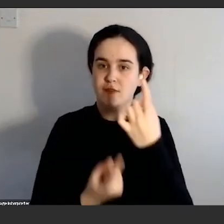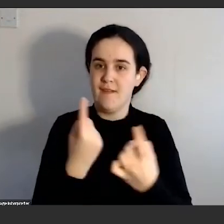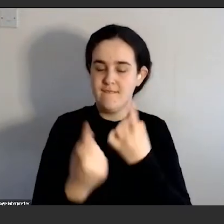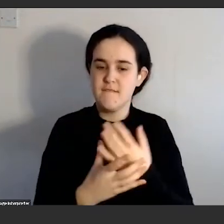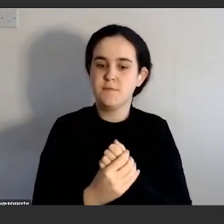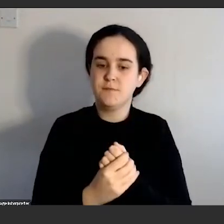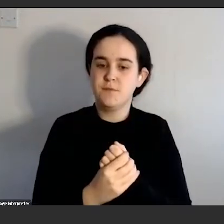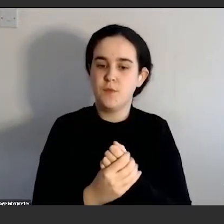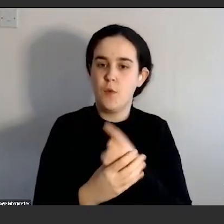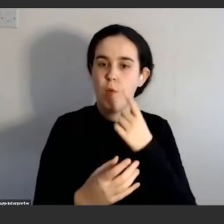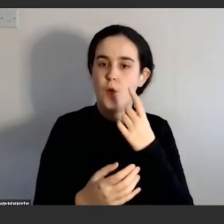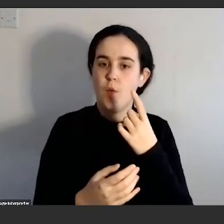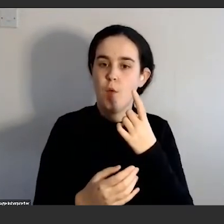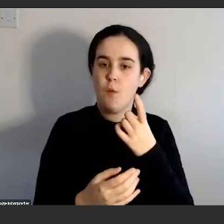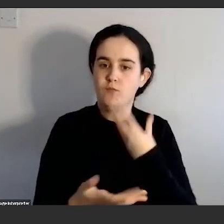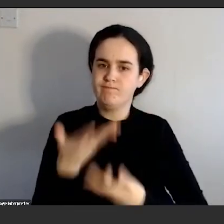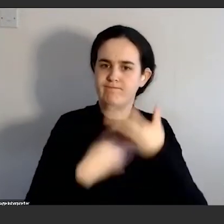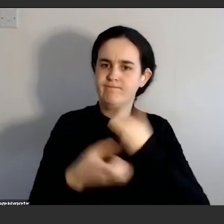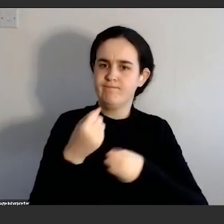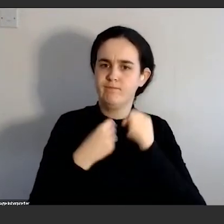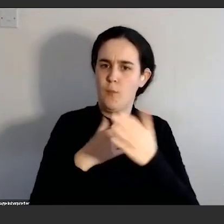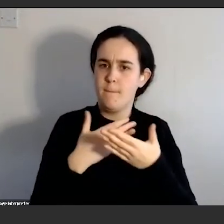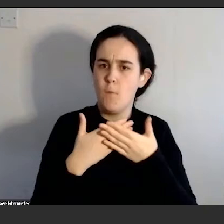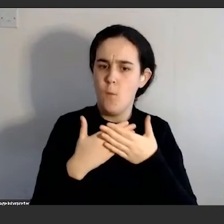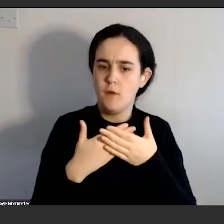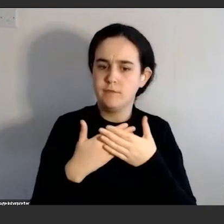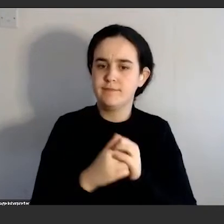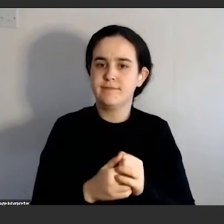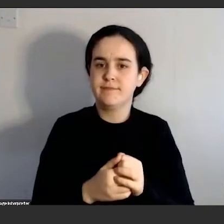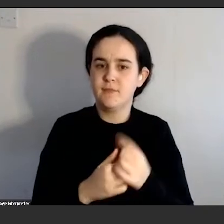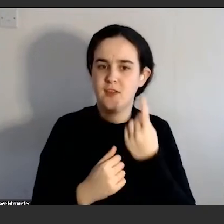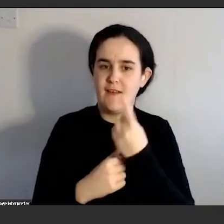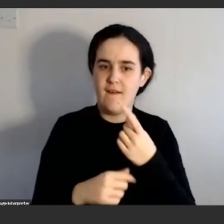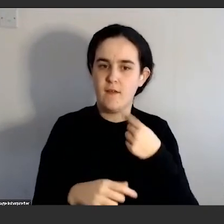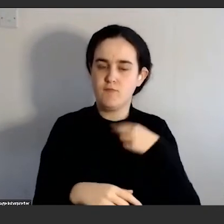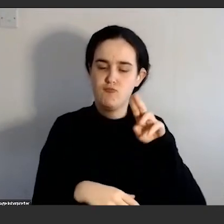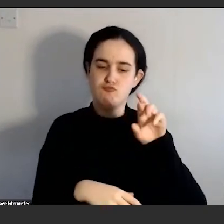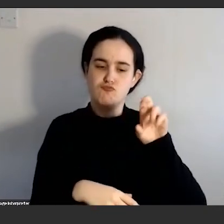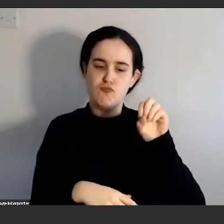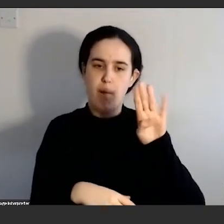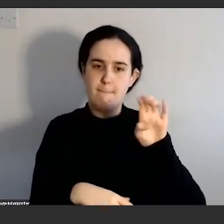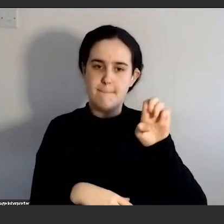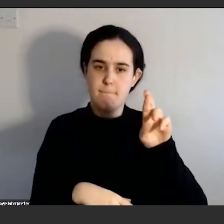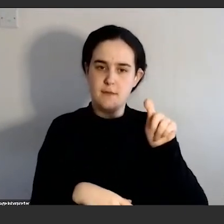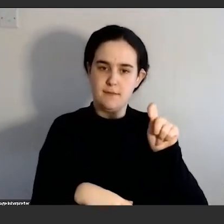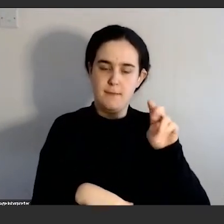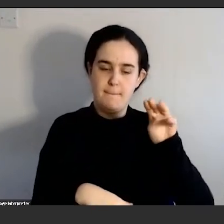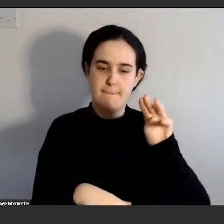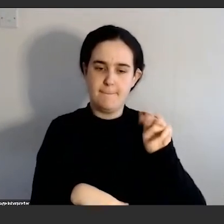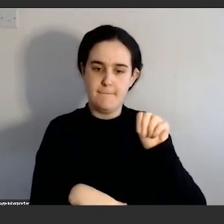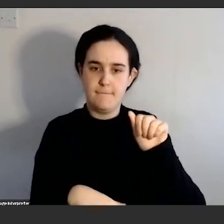Year, everyone. And thank you, Femi. Thank you, the governments of Ghana and Norway and the International Disability